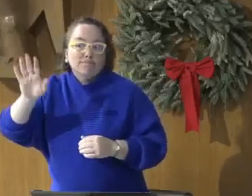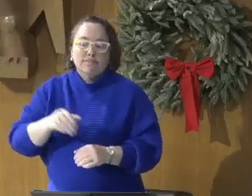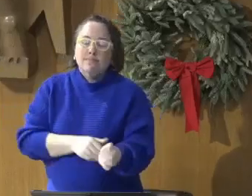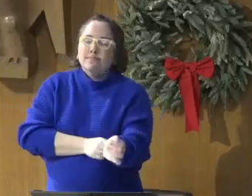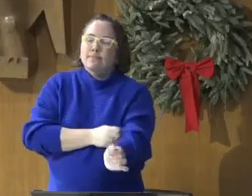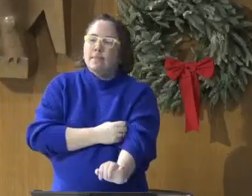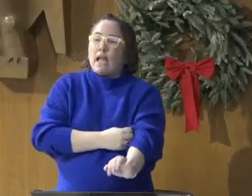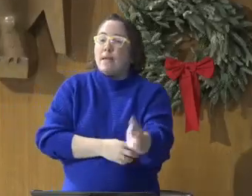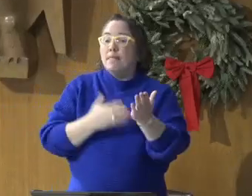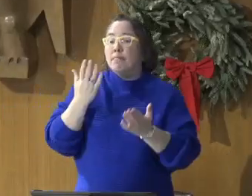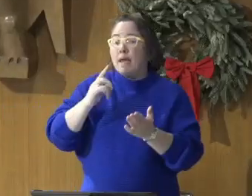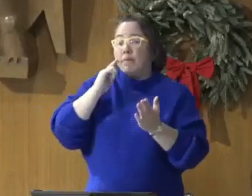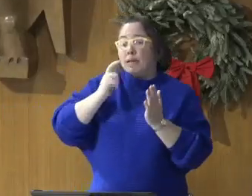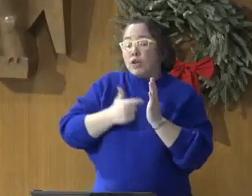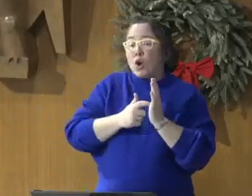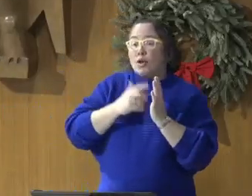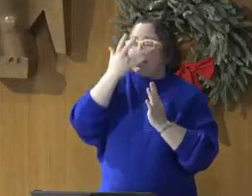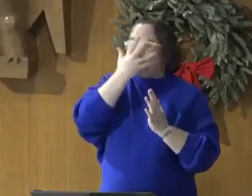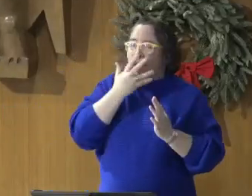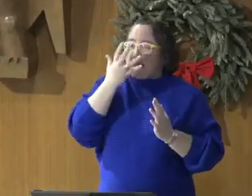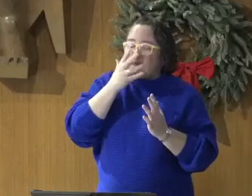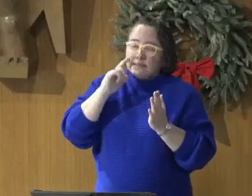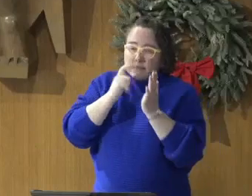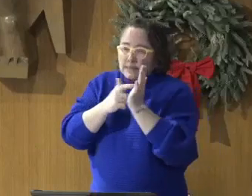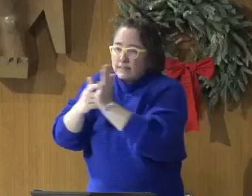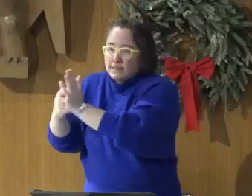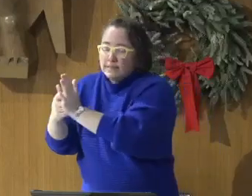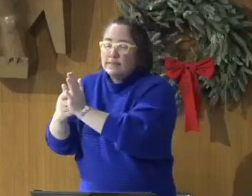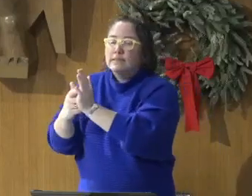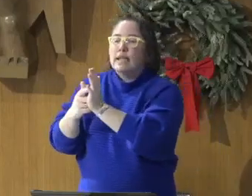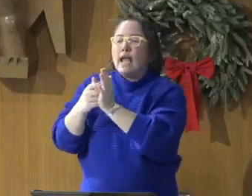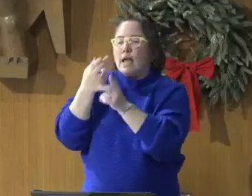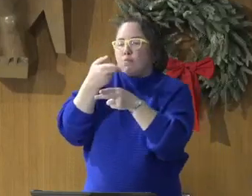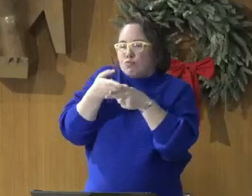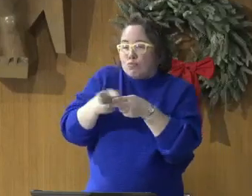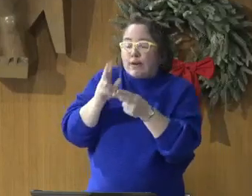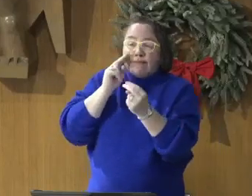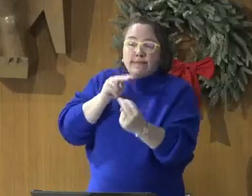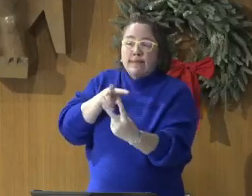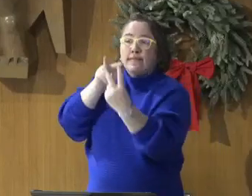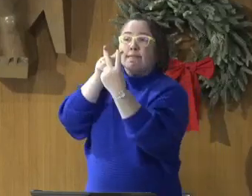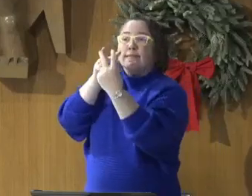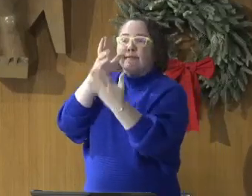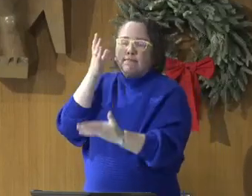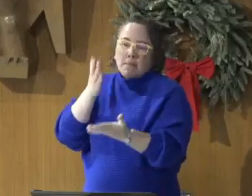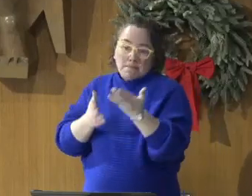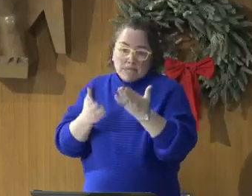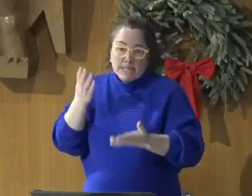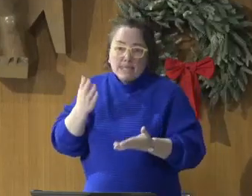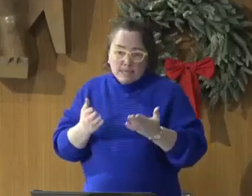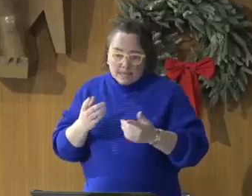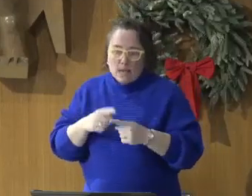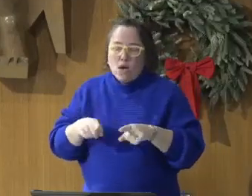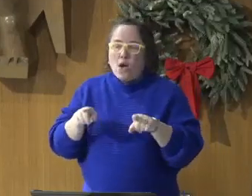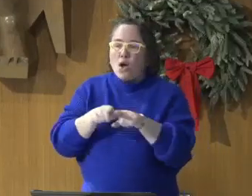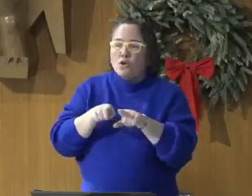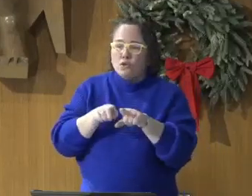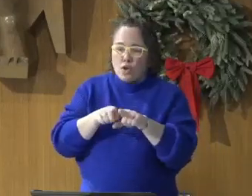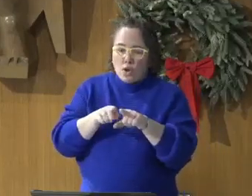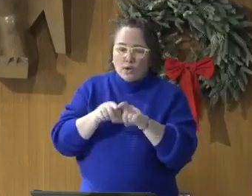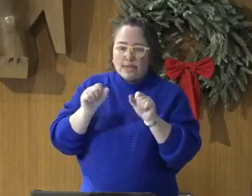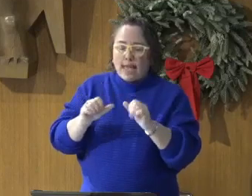They may notice faces and make brief moments of eye contact. And they